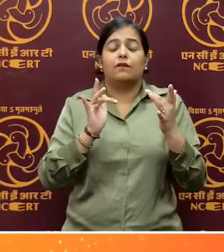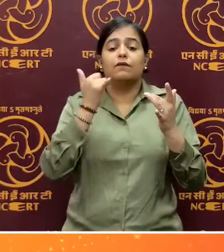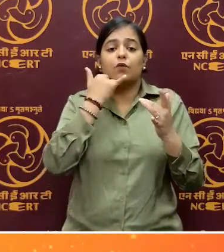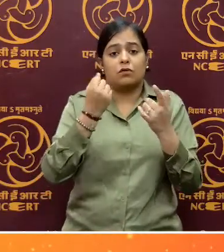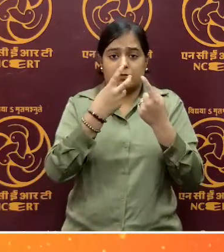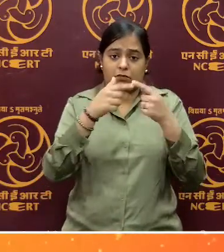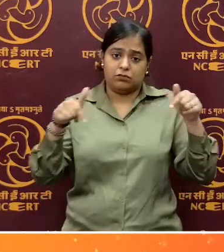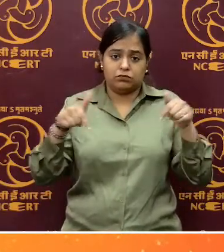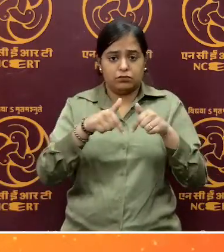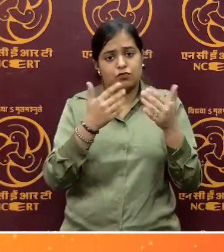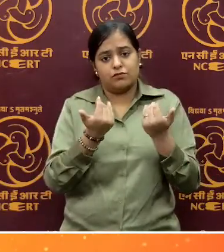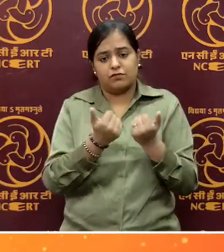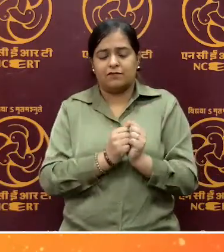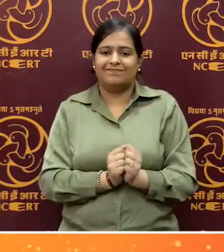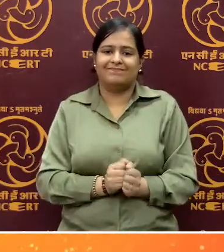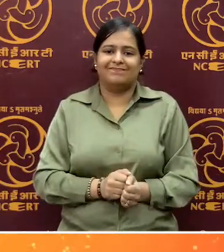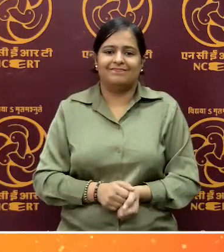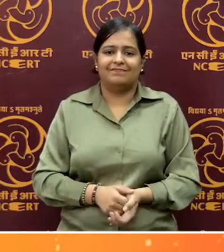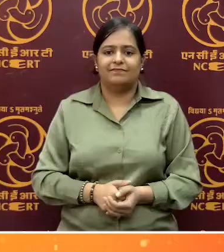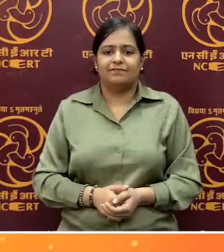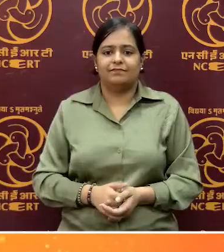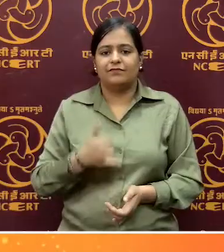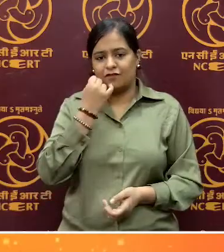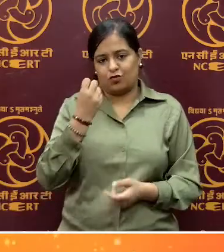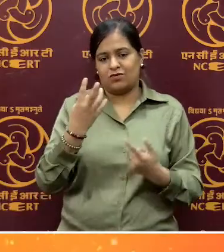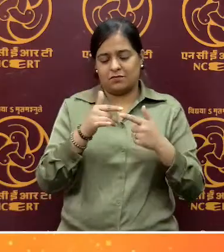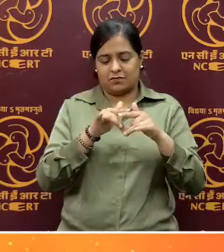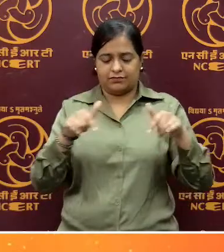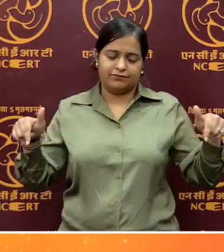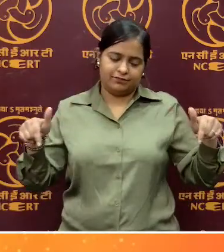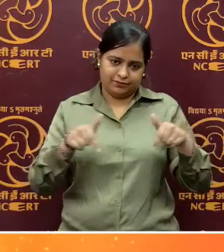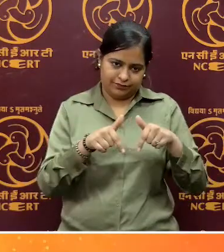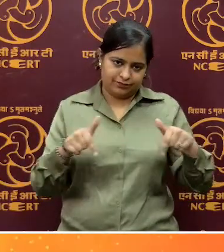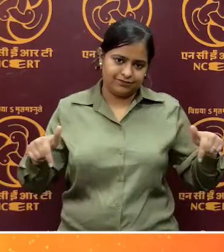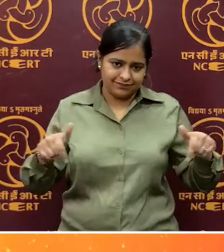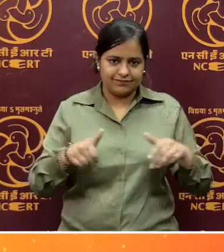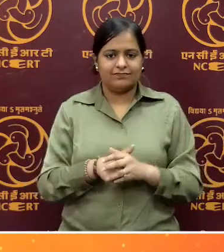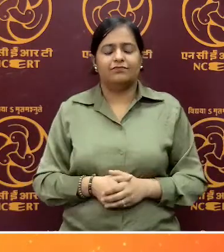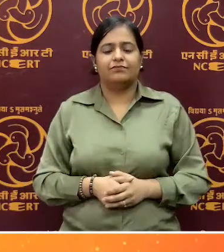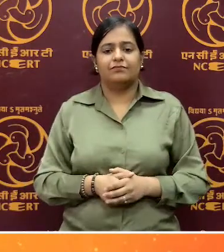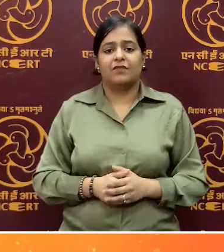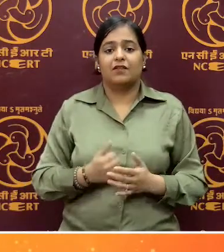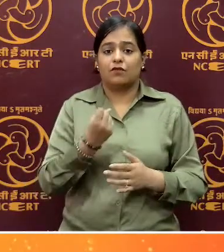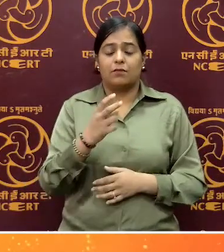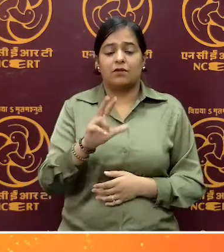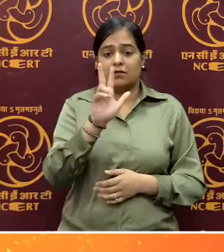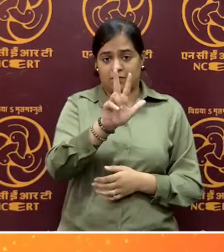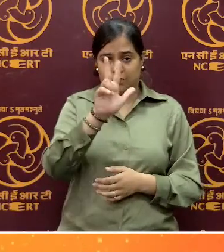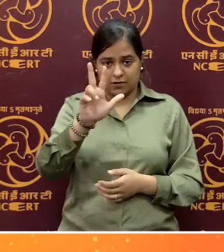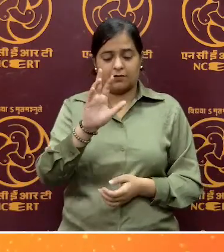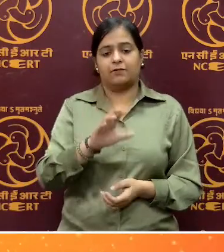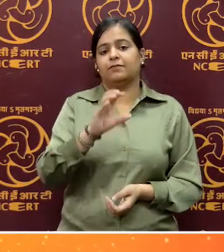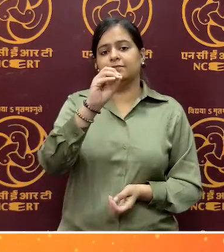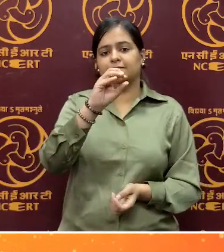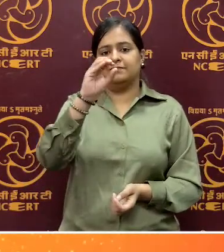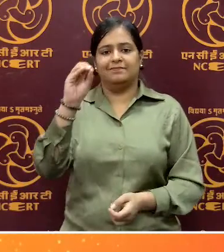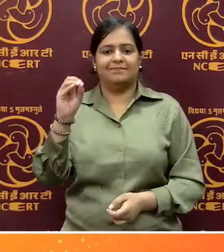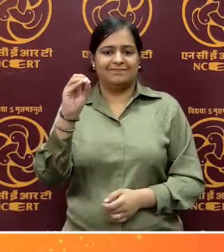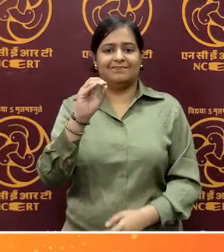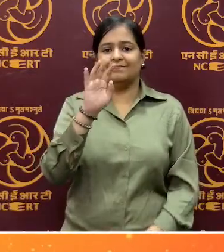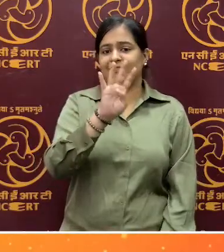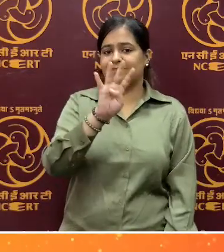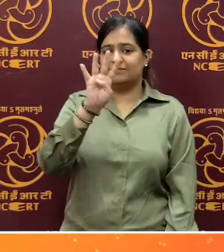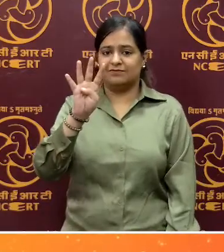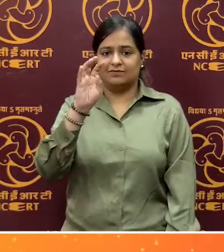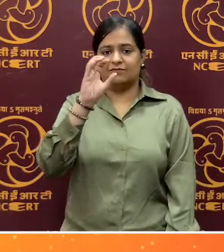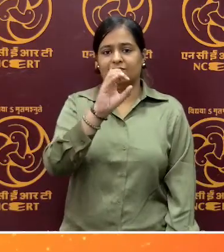also, and our telephone number through which you can connect with us is flashing on the screen right now, and it is 8800